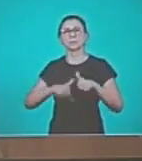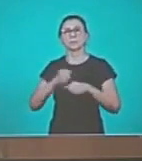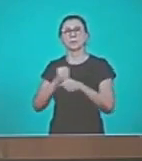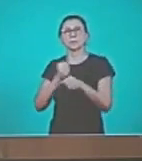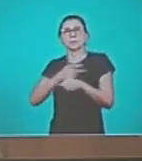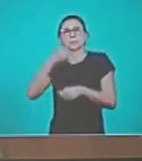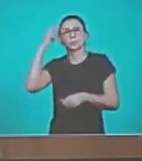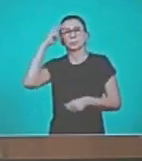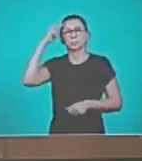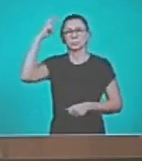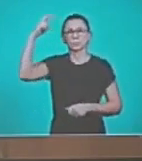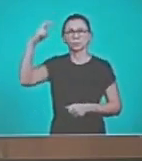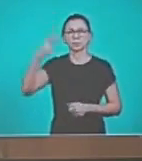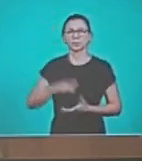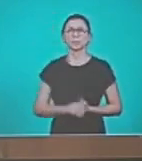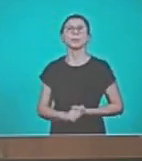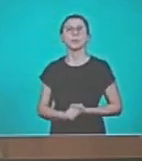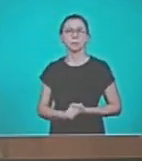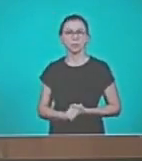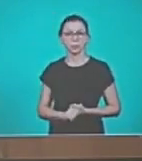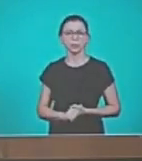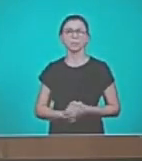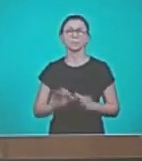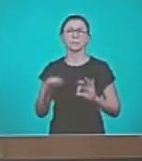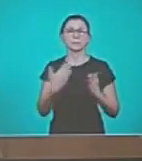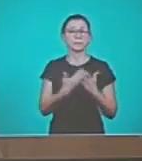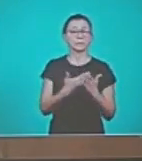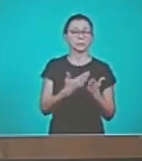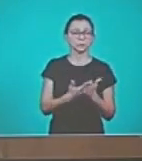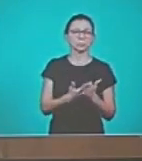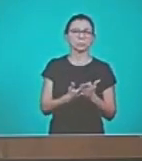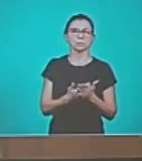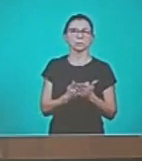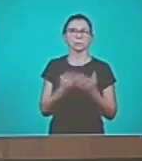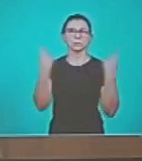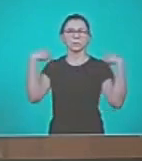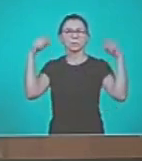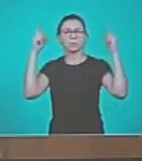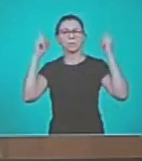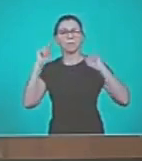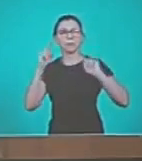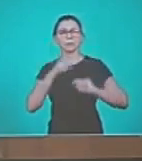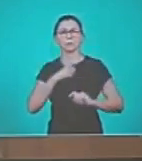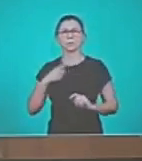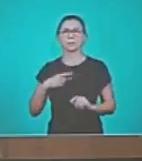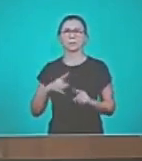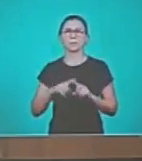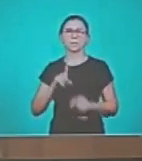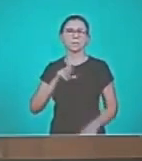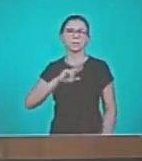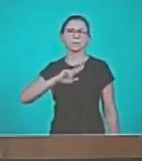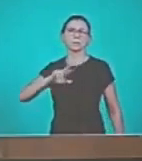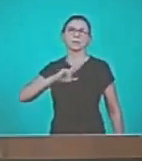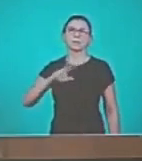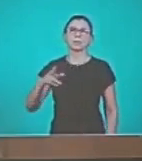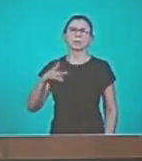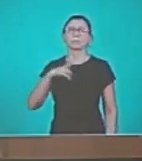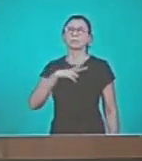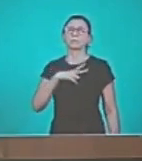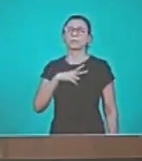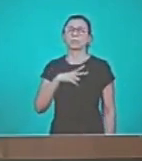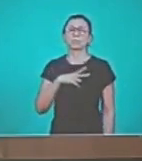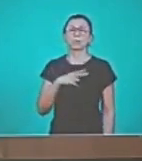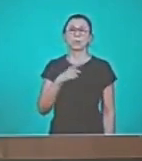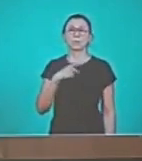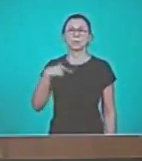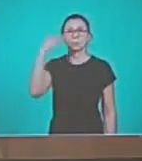producing the food for the flock, for the sheep. And it's not a personal matter, an individual matter. It's